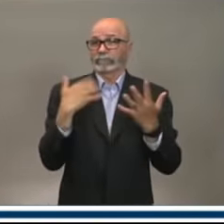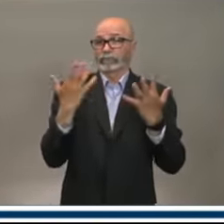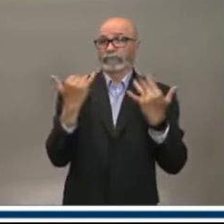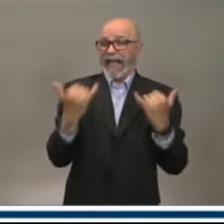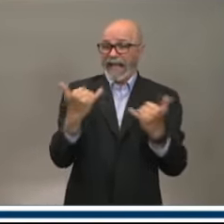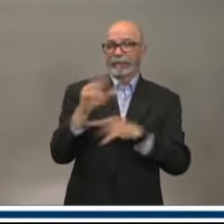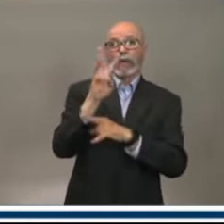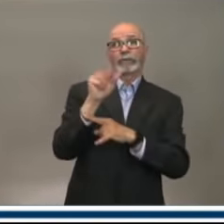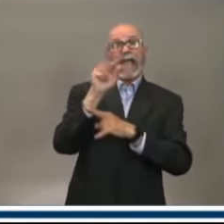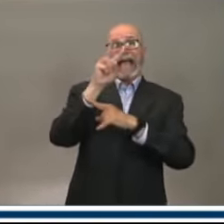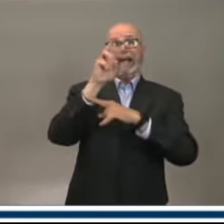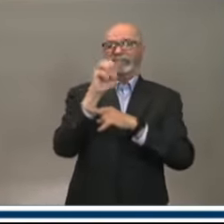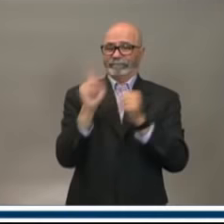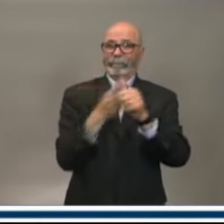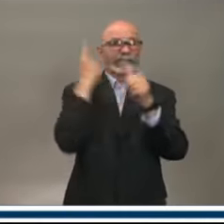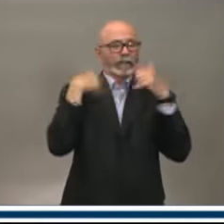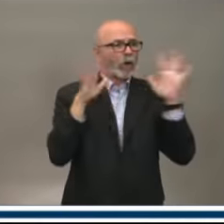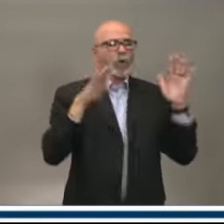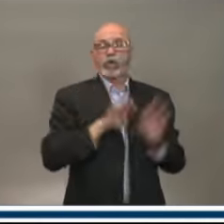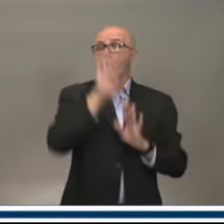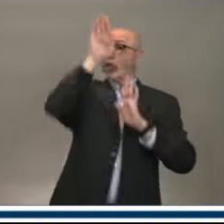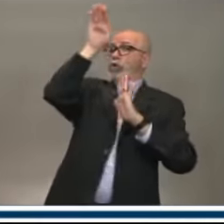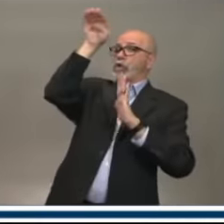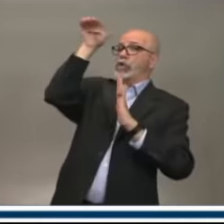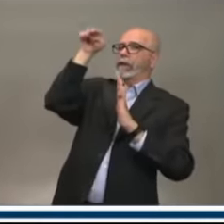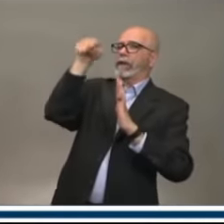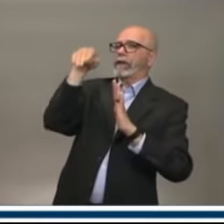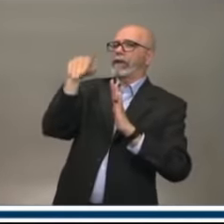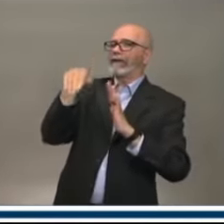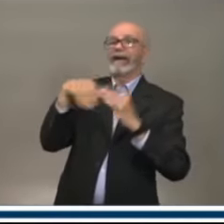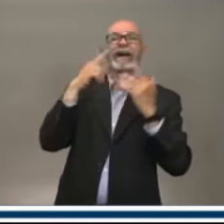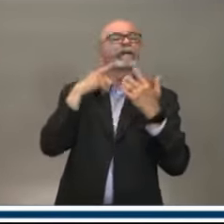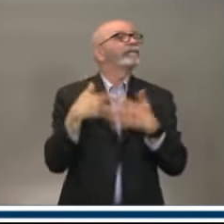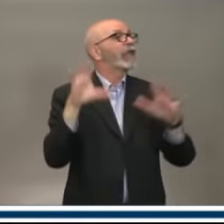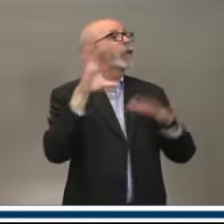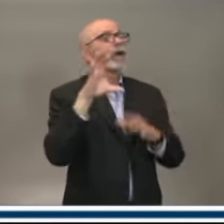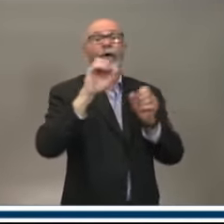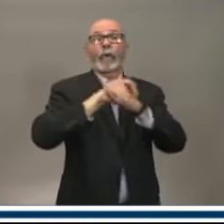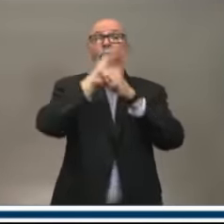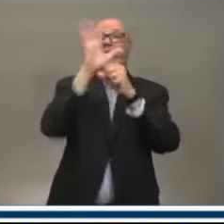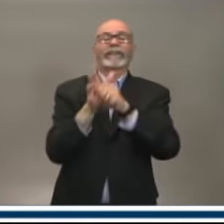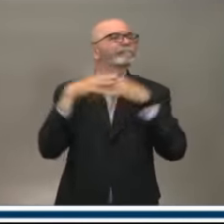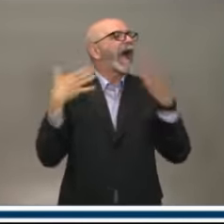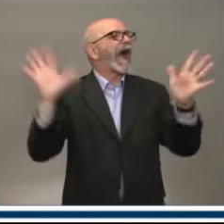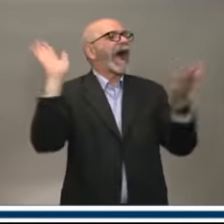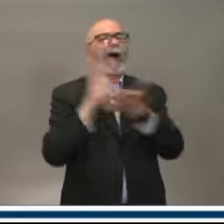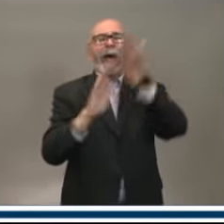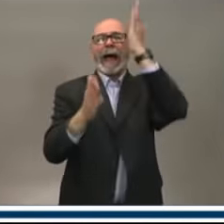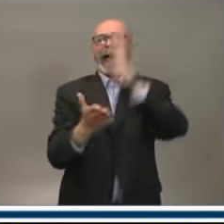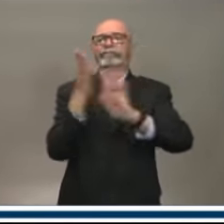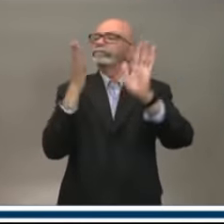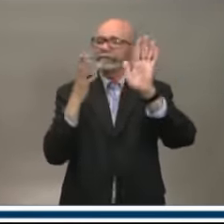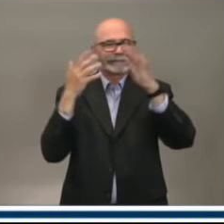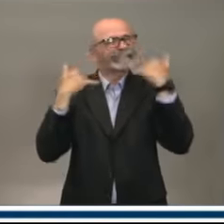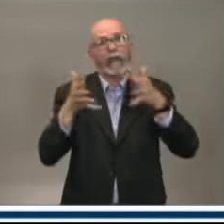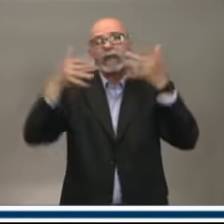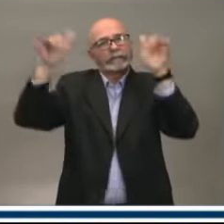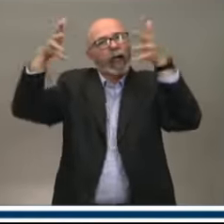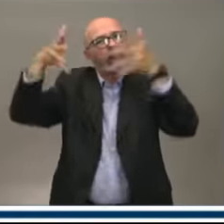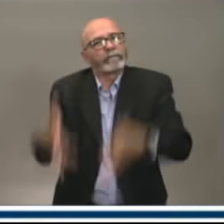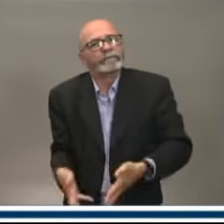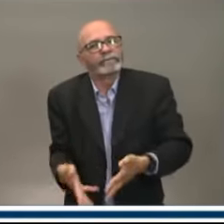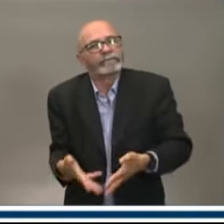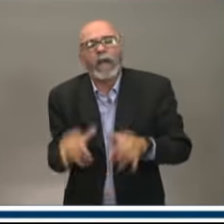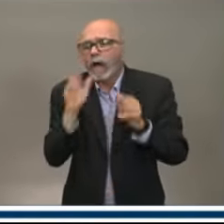1, we have to understand that doesn't mean COVID is over. This is a many-month process as we go through peaks and